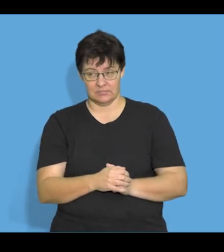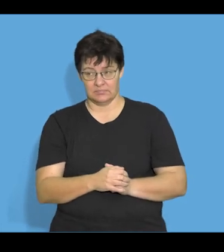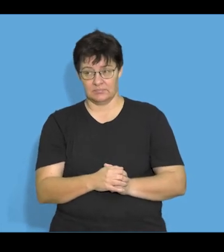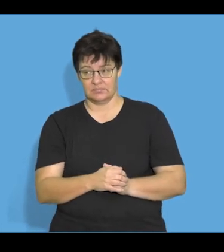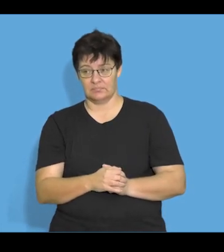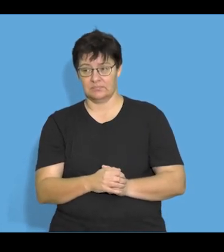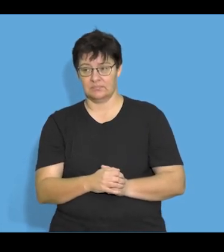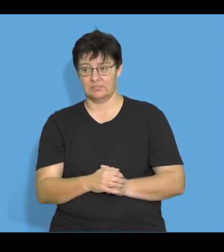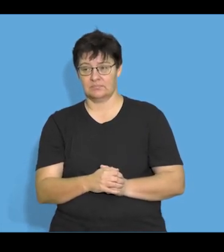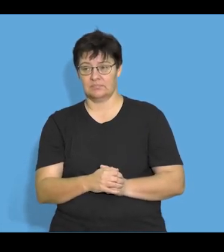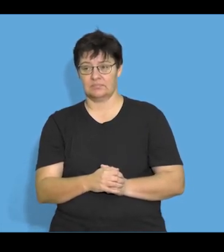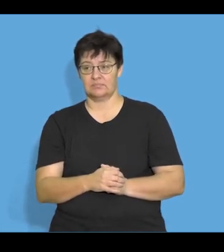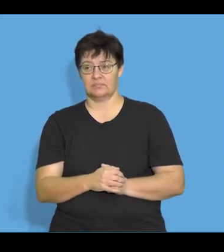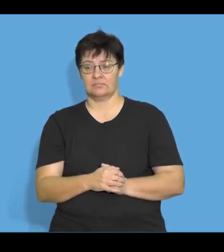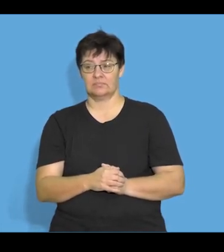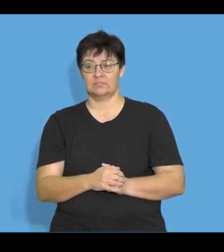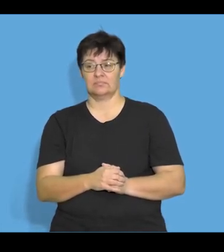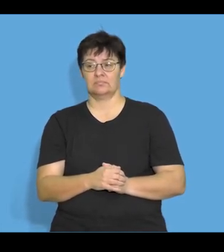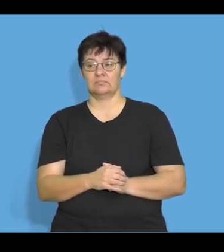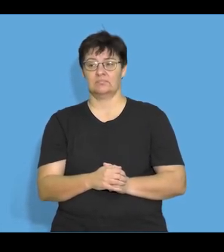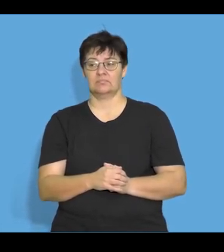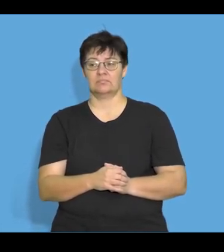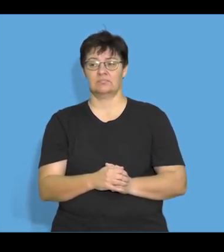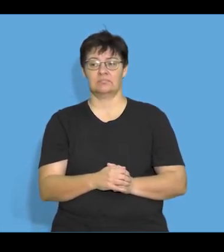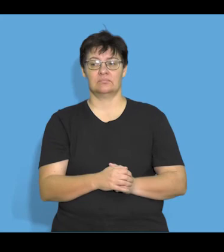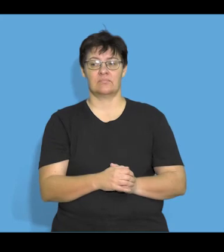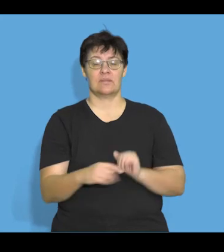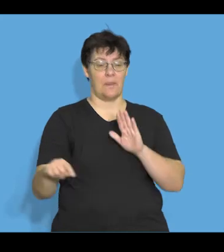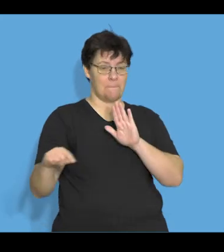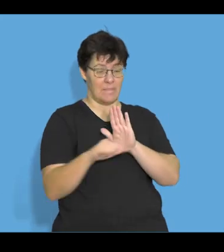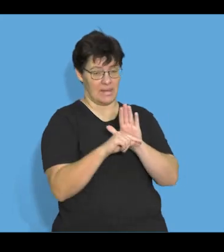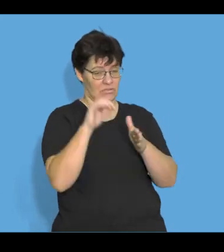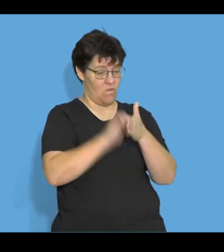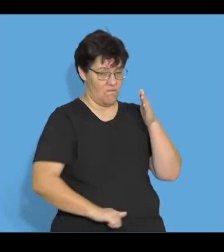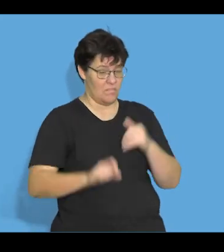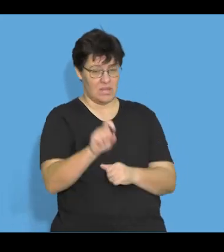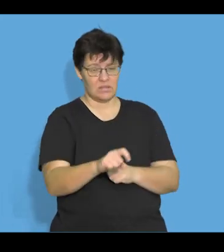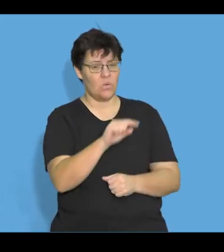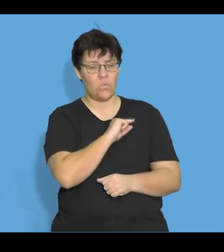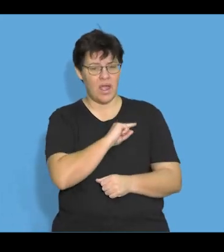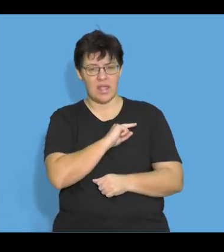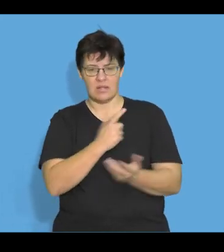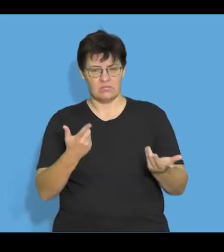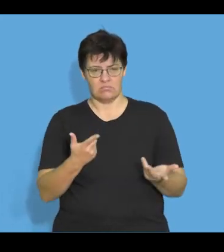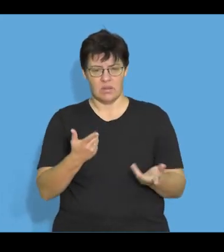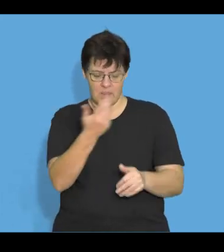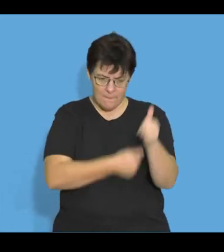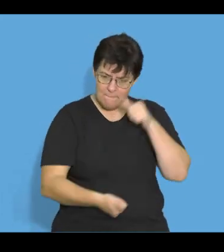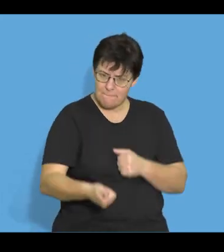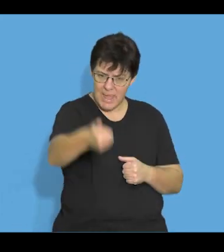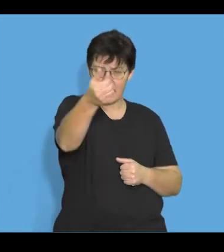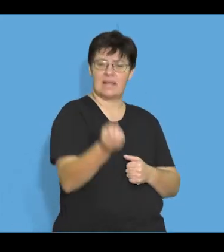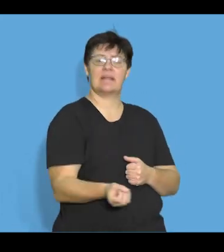45,300. Watch, in my calculation, it's a minus. Why? Because those goods were sent back to